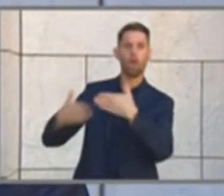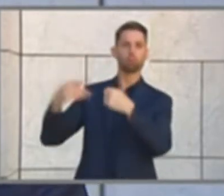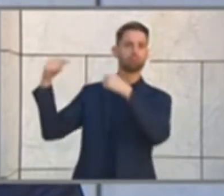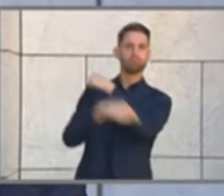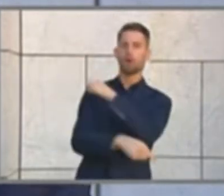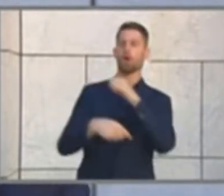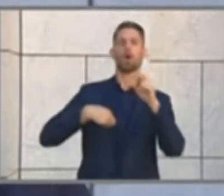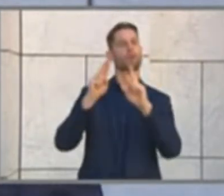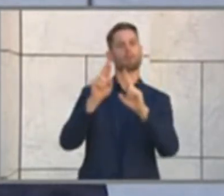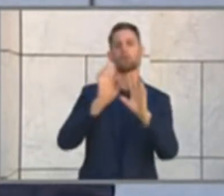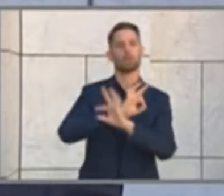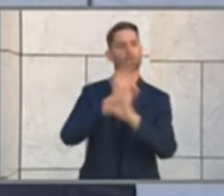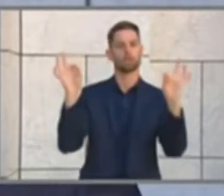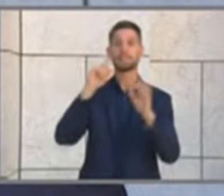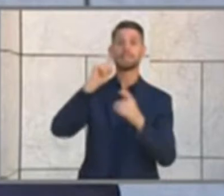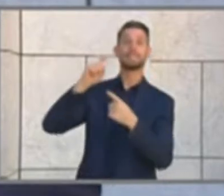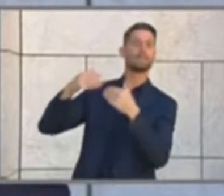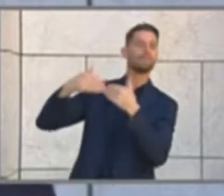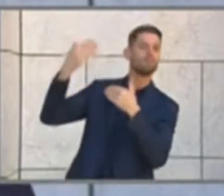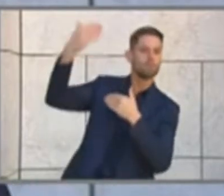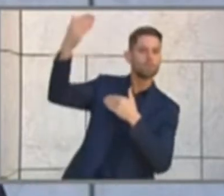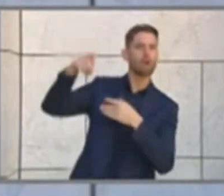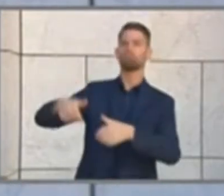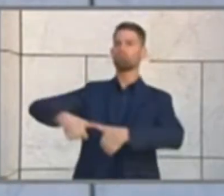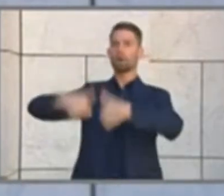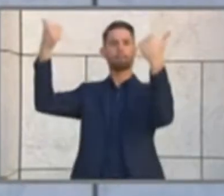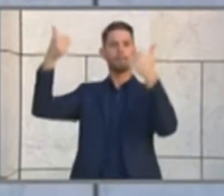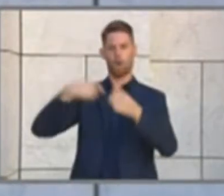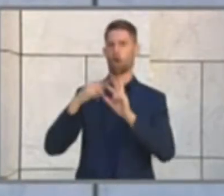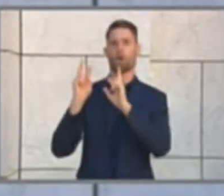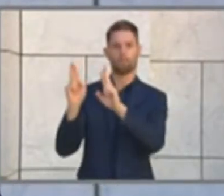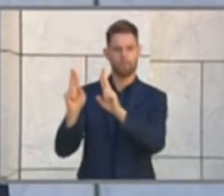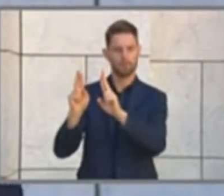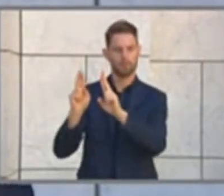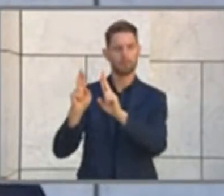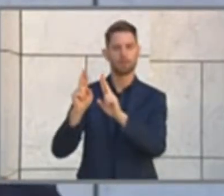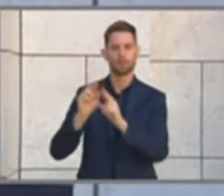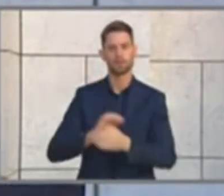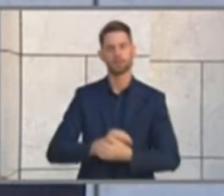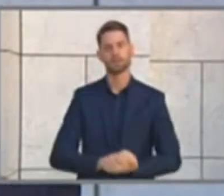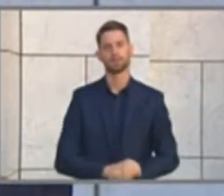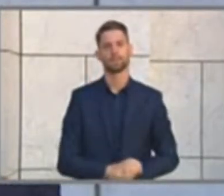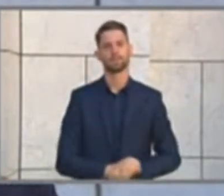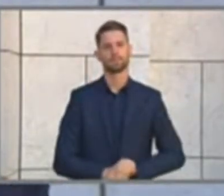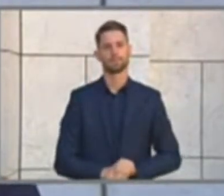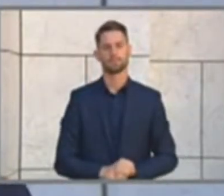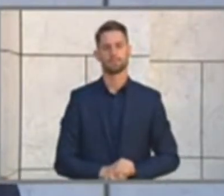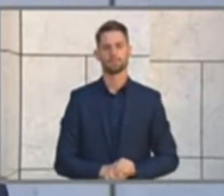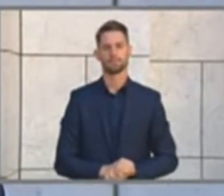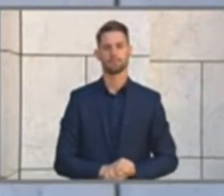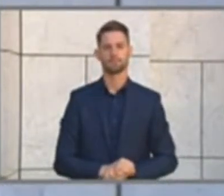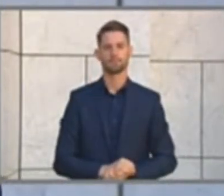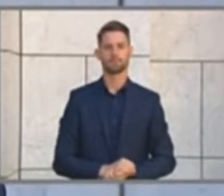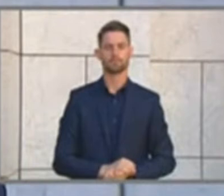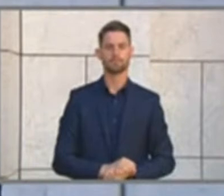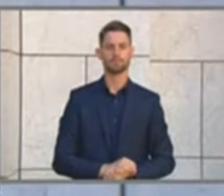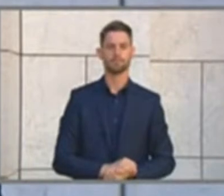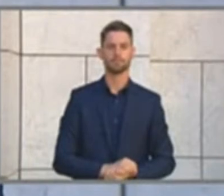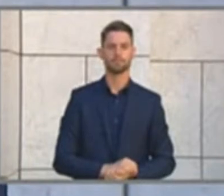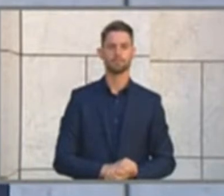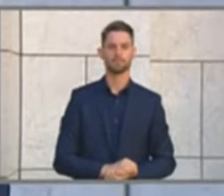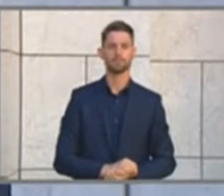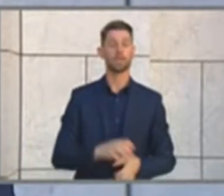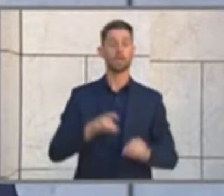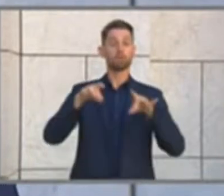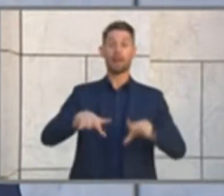And we resisted what were, I think, very preemptive and I think rather dangerous